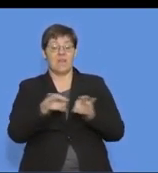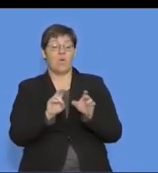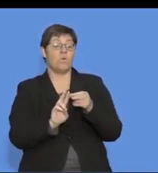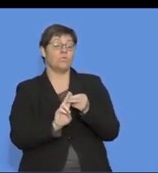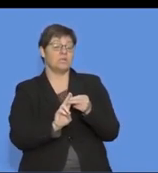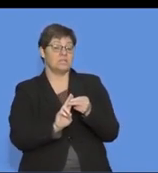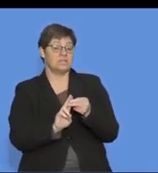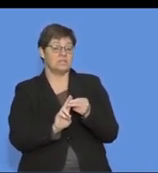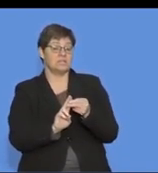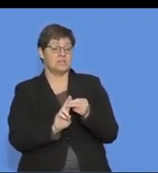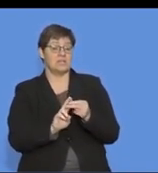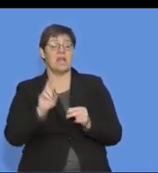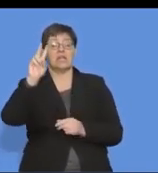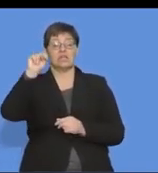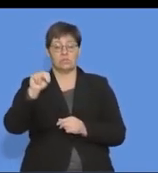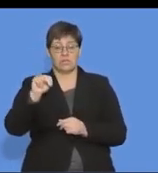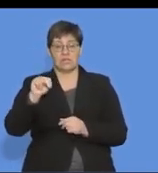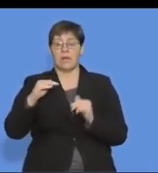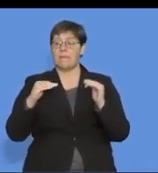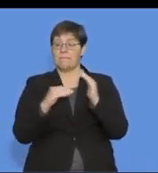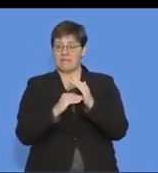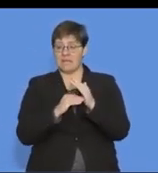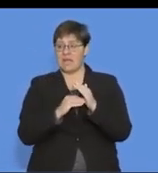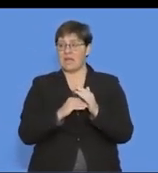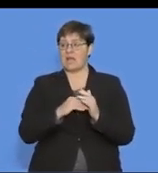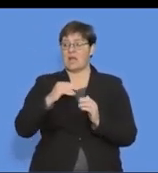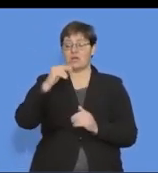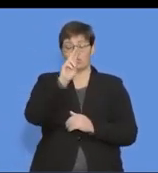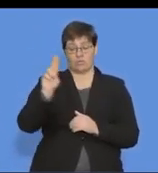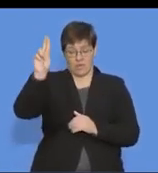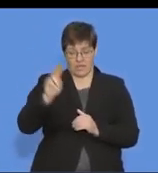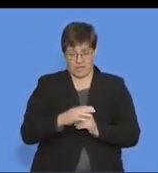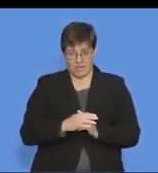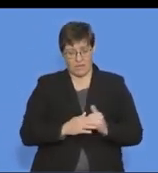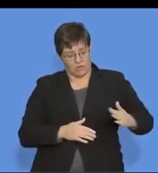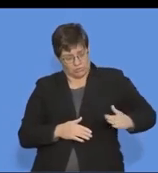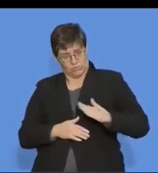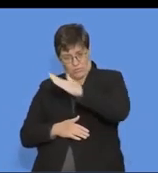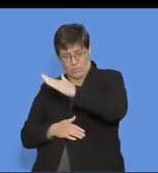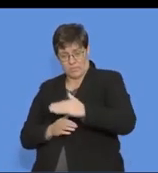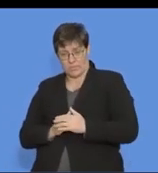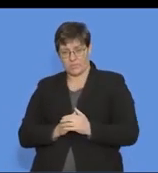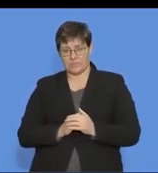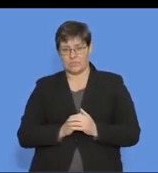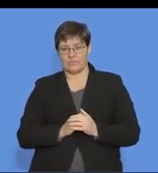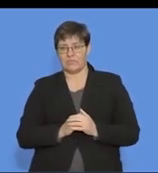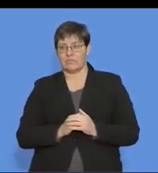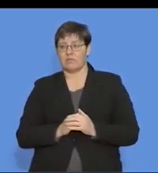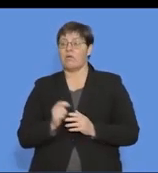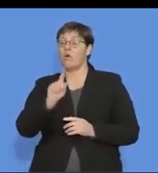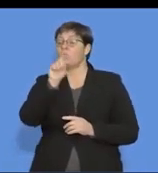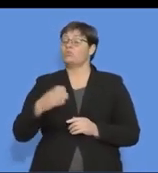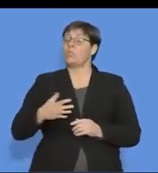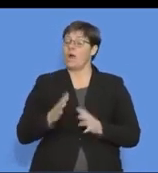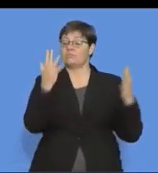the value or the units are in Newton meter squared, Okay, this is what the slope is all about. And then the